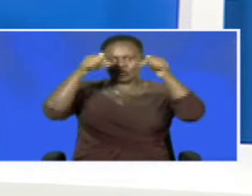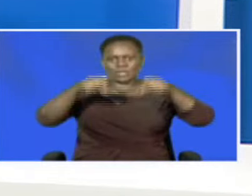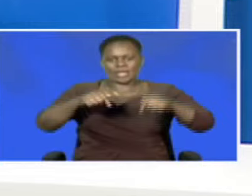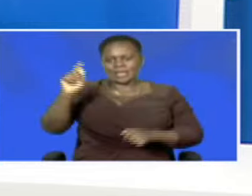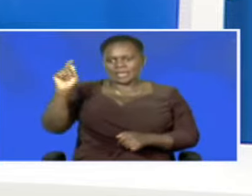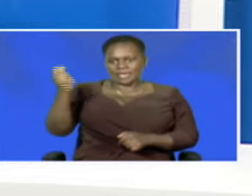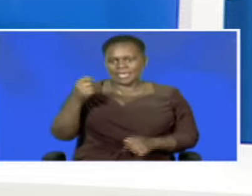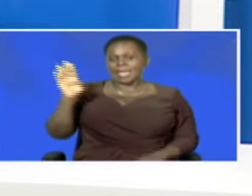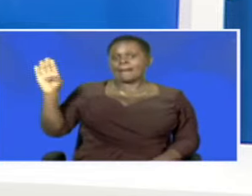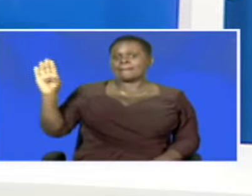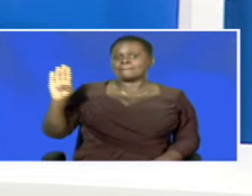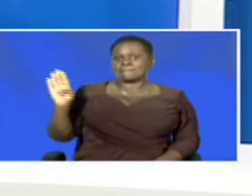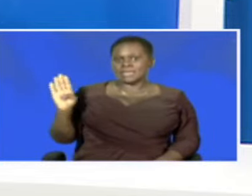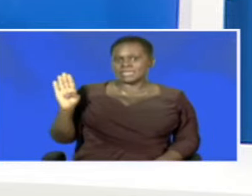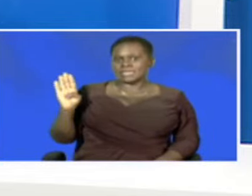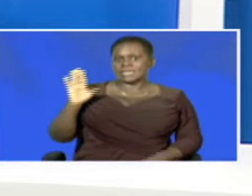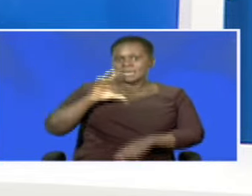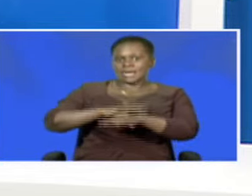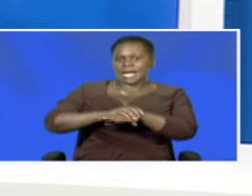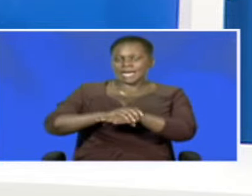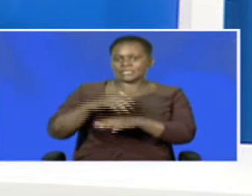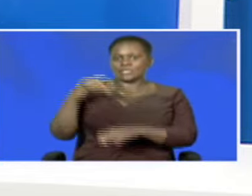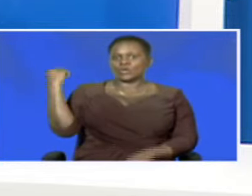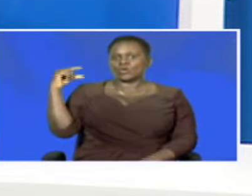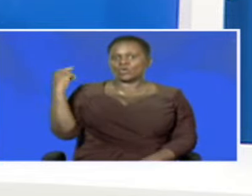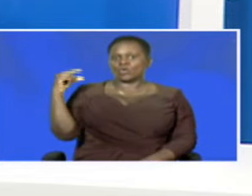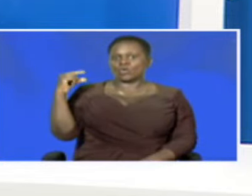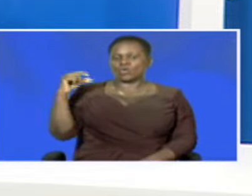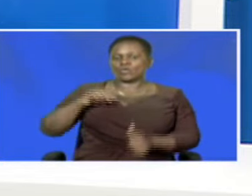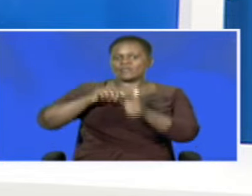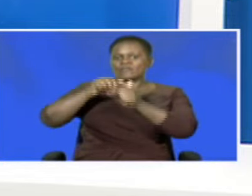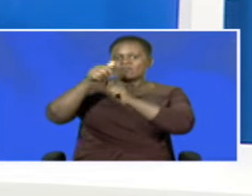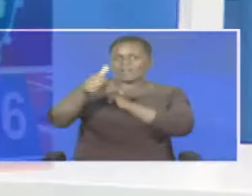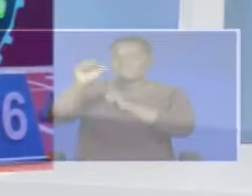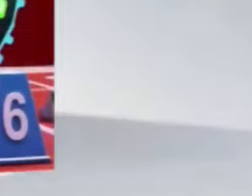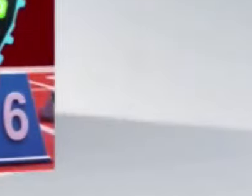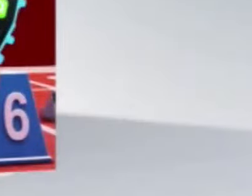Mkenya Beatrice Chebet ambaye alitoa medali ya dhahabu katika mbio za mita 5000